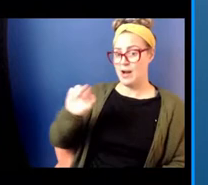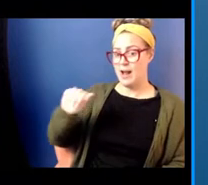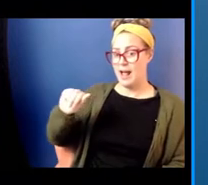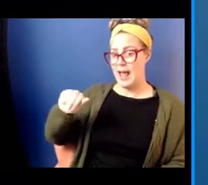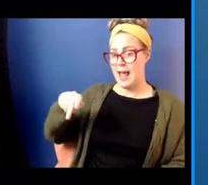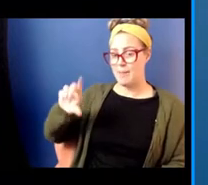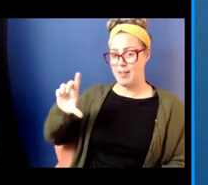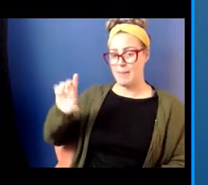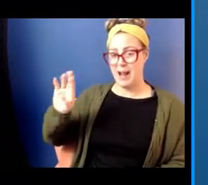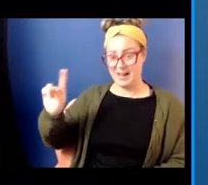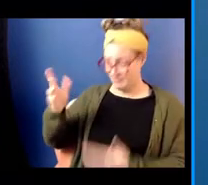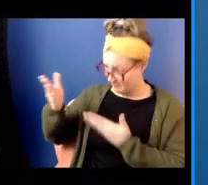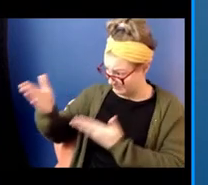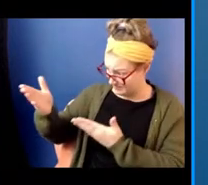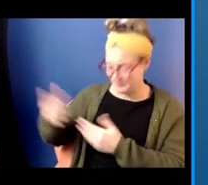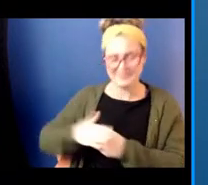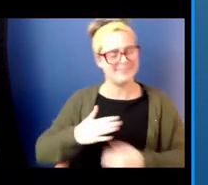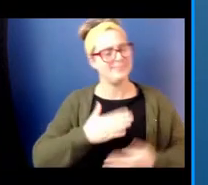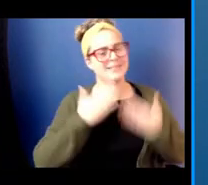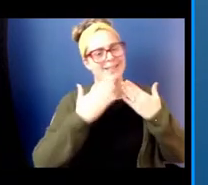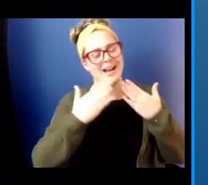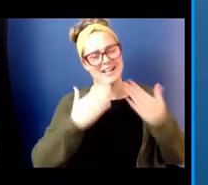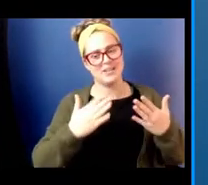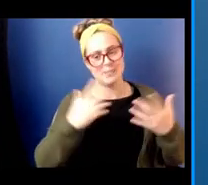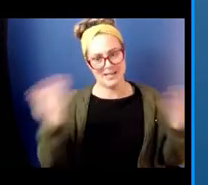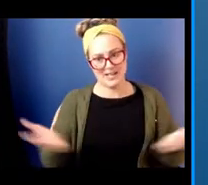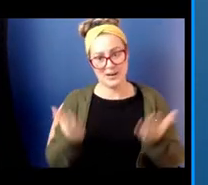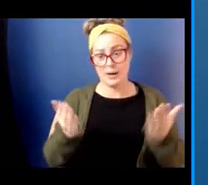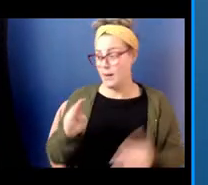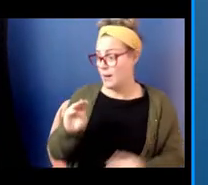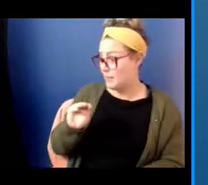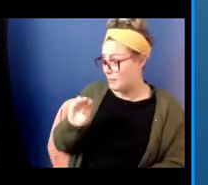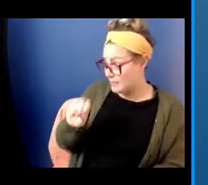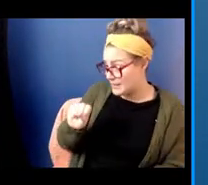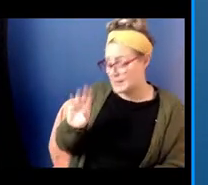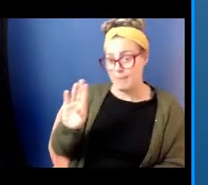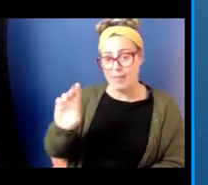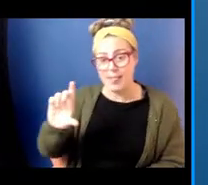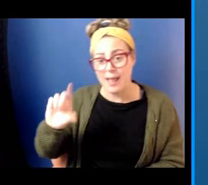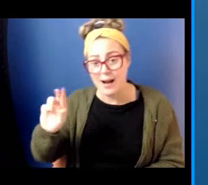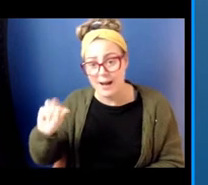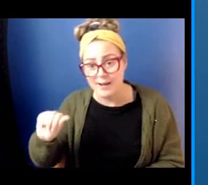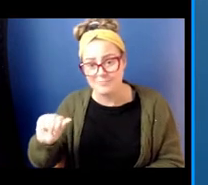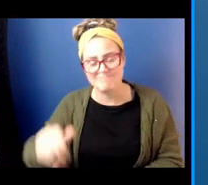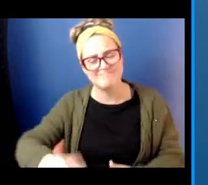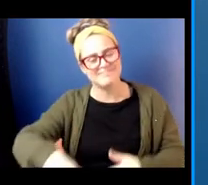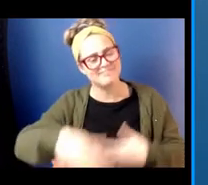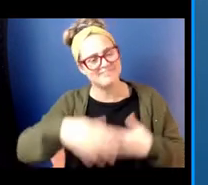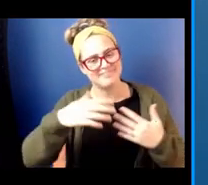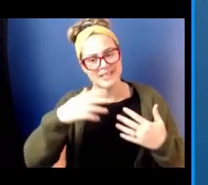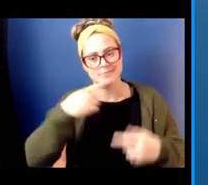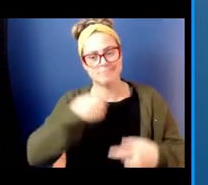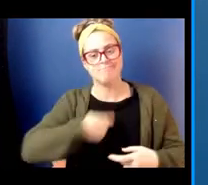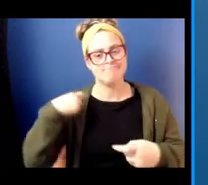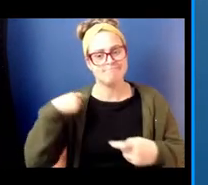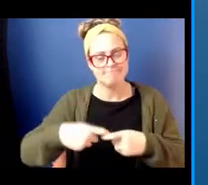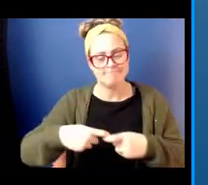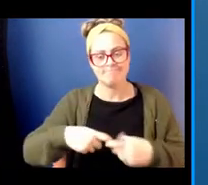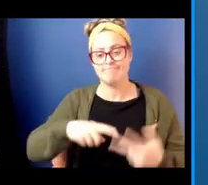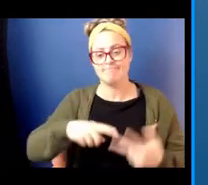be here Miss Blanco presenter Miss Brazil